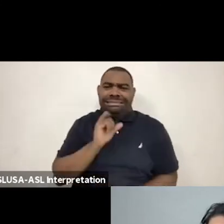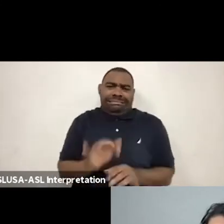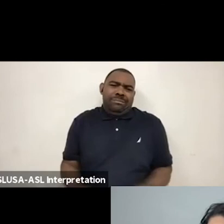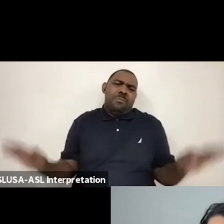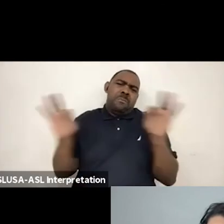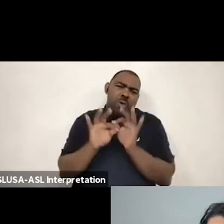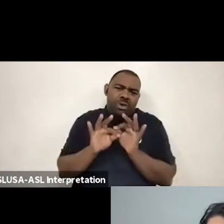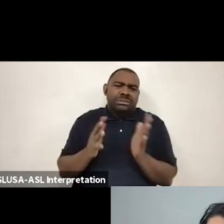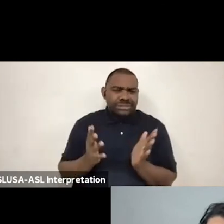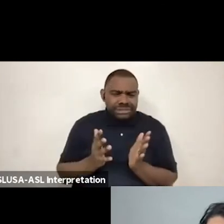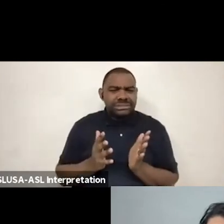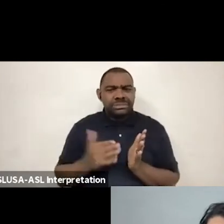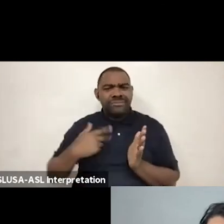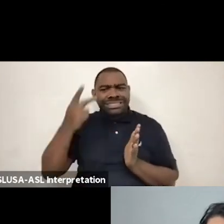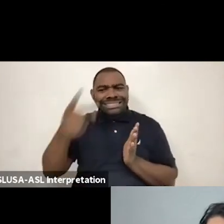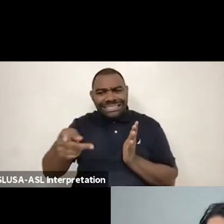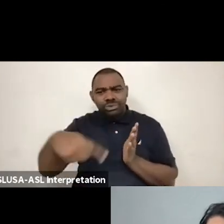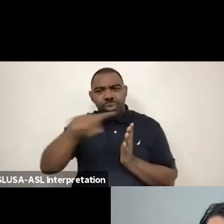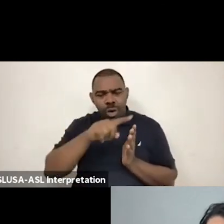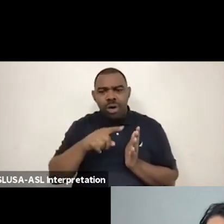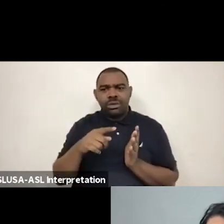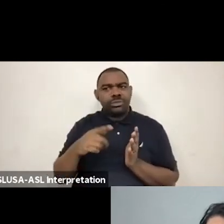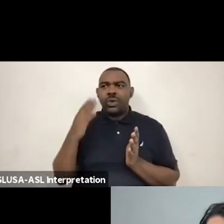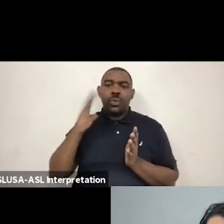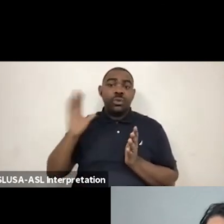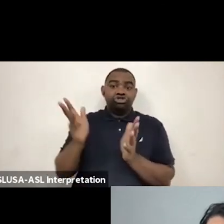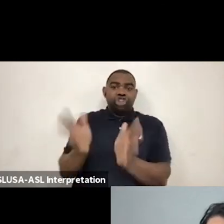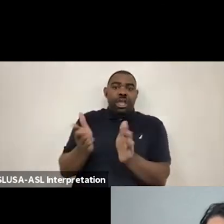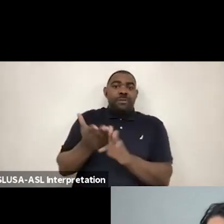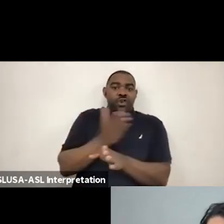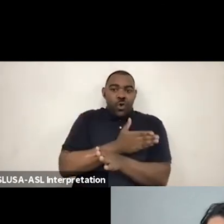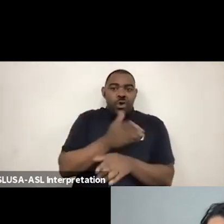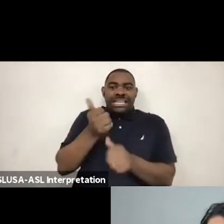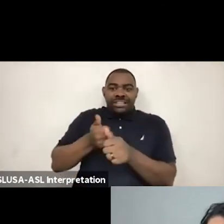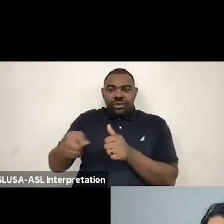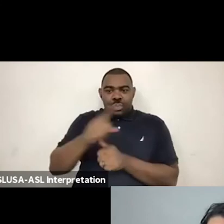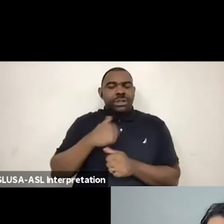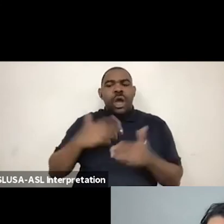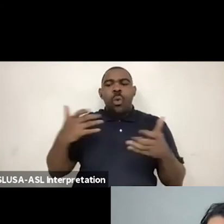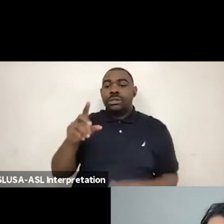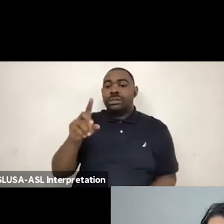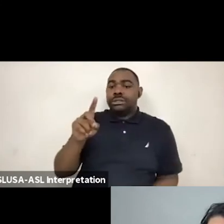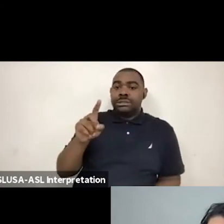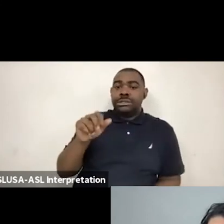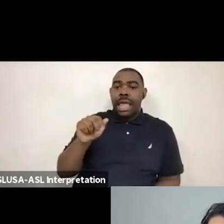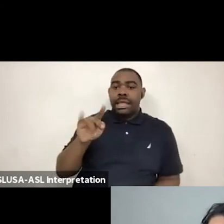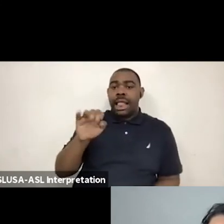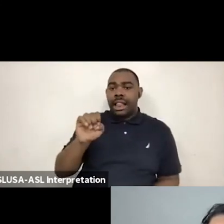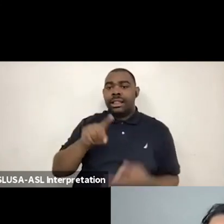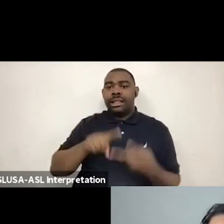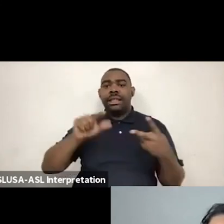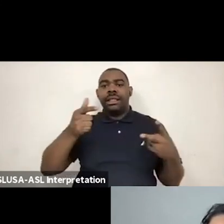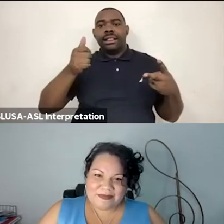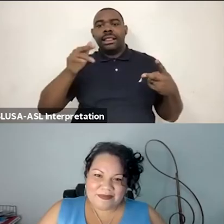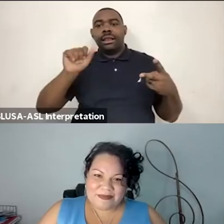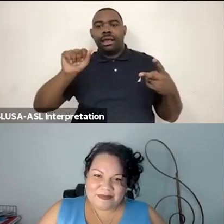of these partnerships. To me, what I've seen, and we talked before, each one of you, and I'd love to bring Danielle and